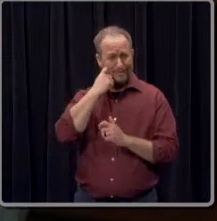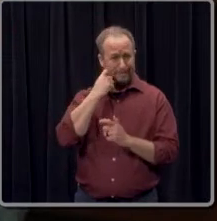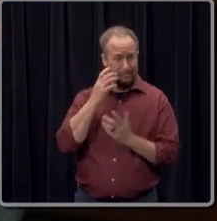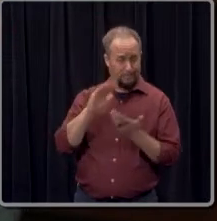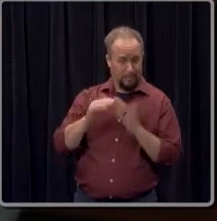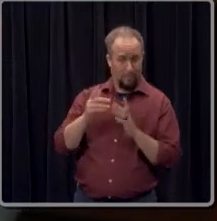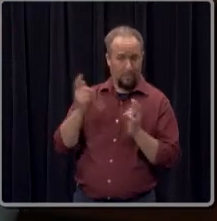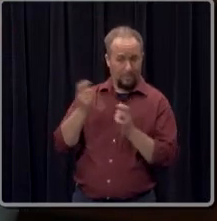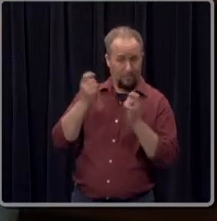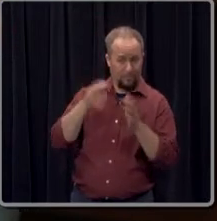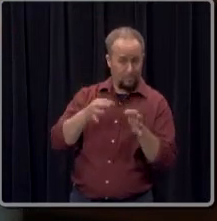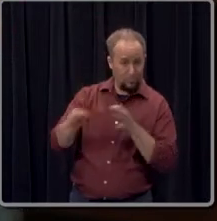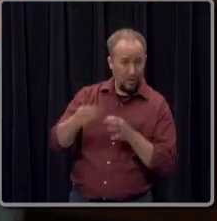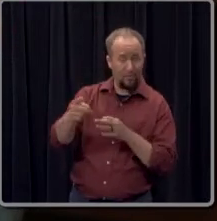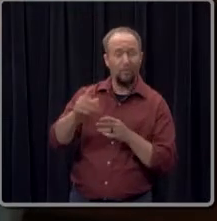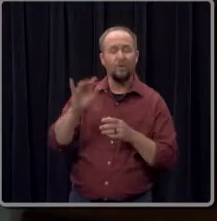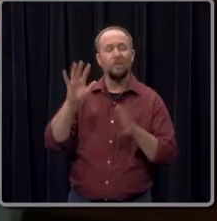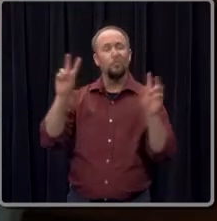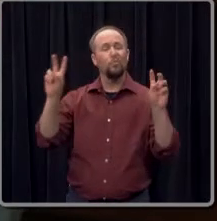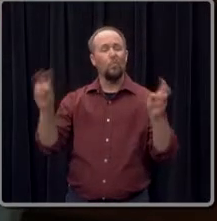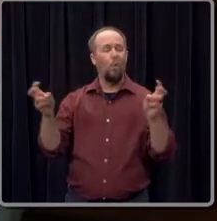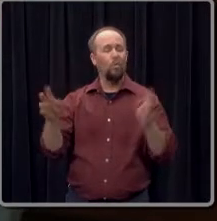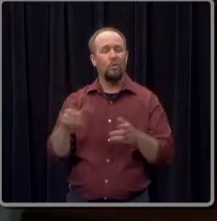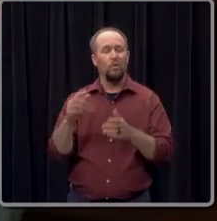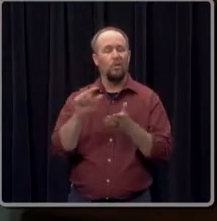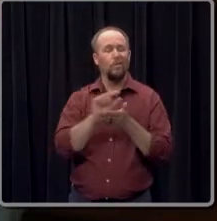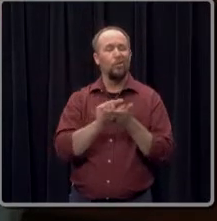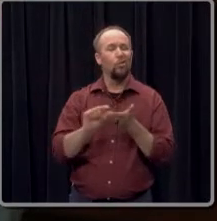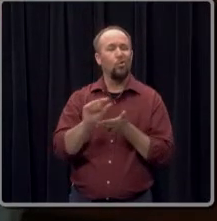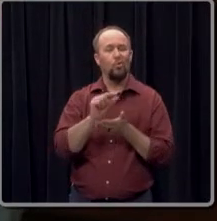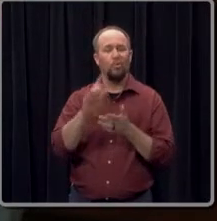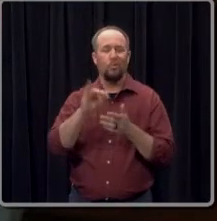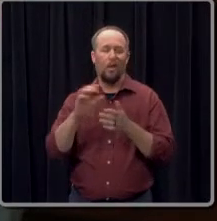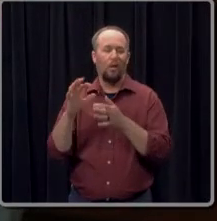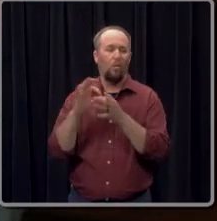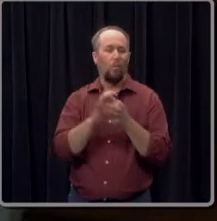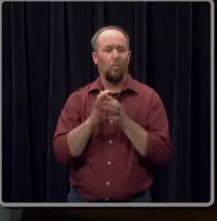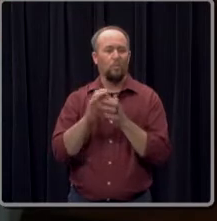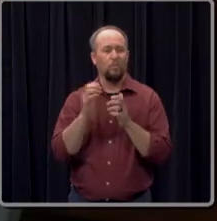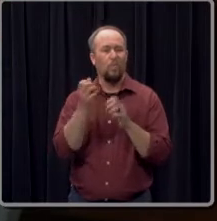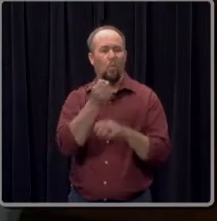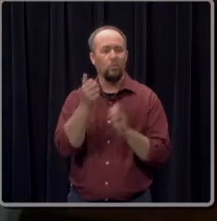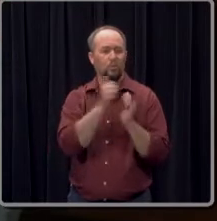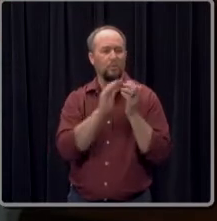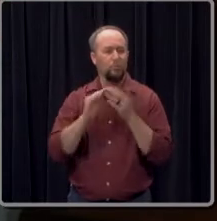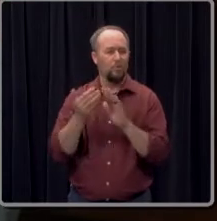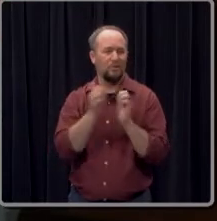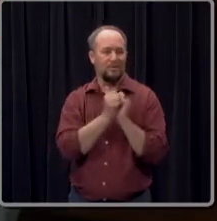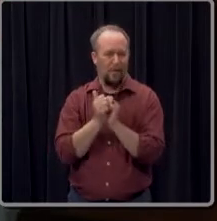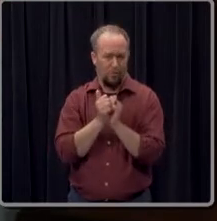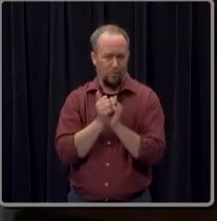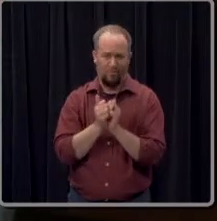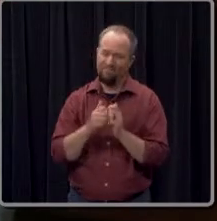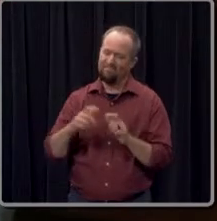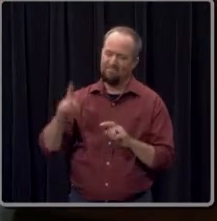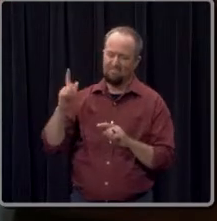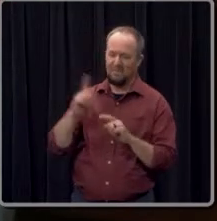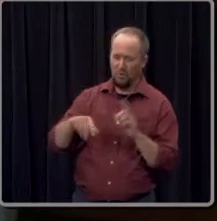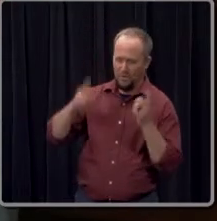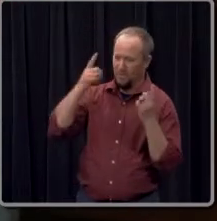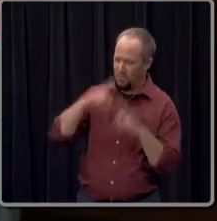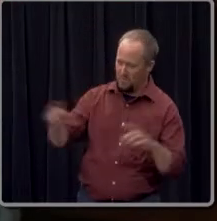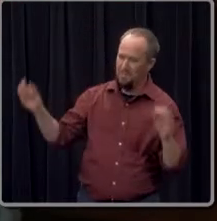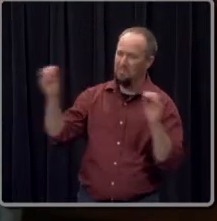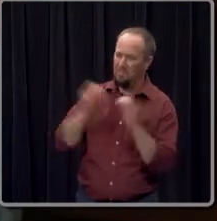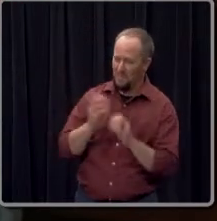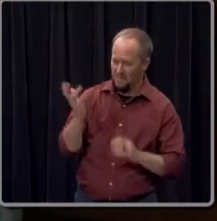as, quote, the glue that holds our community together. And I couldn't agree more. Heather is a lifelong Olathan, a